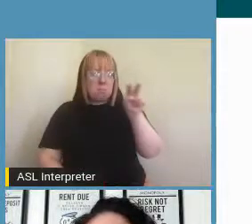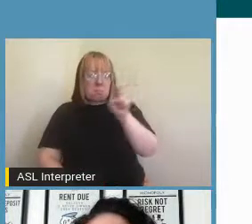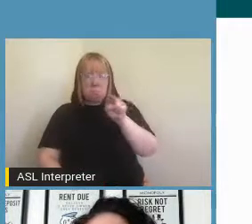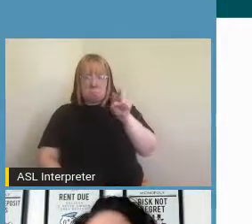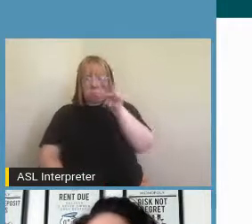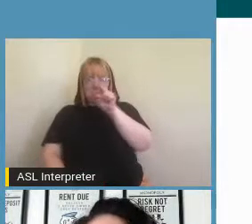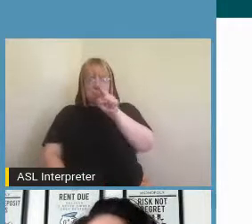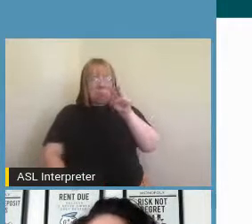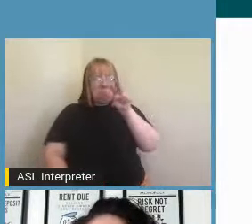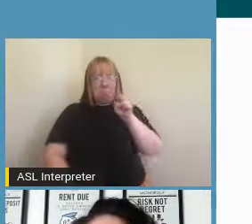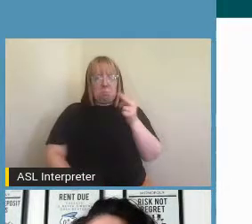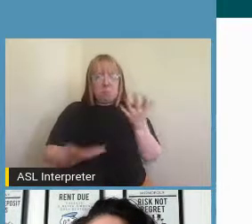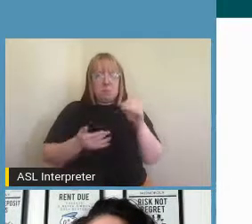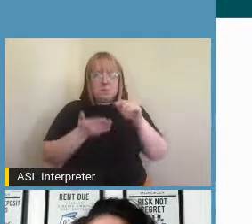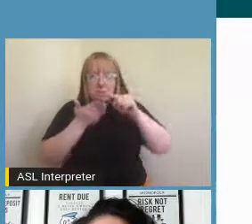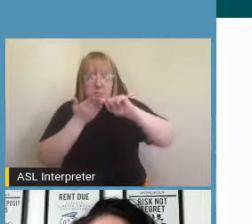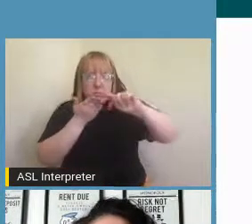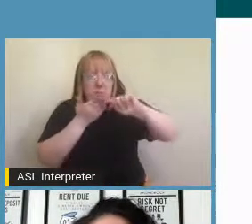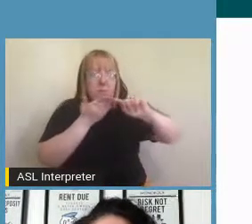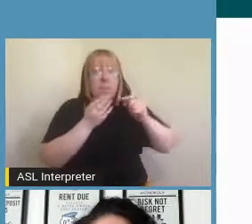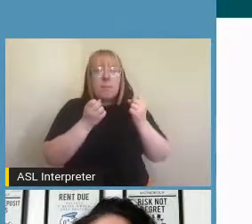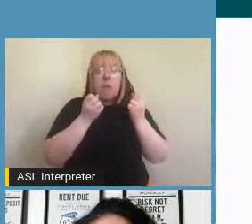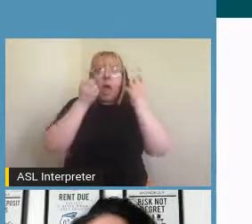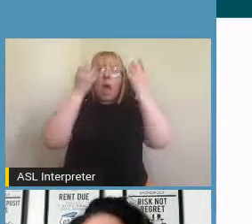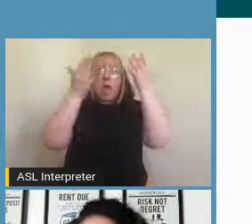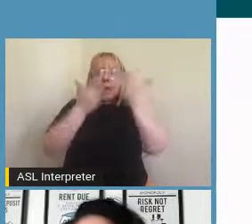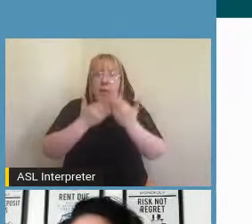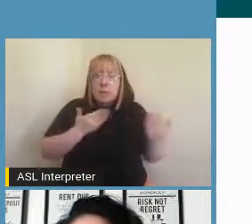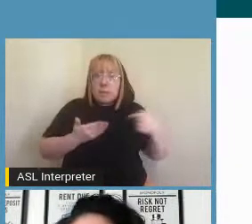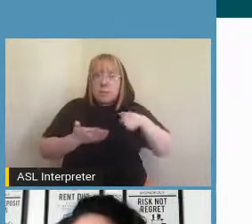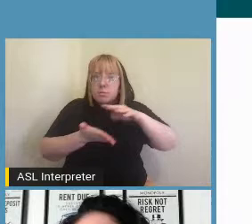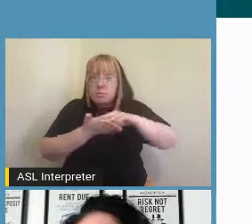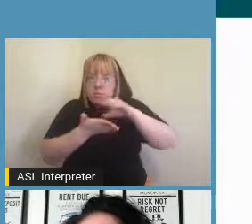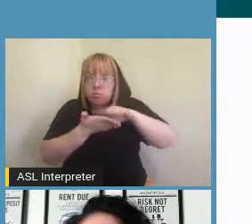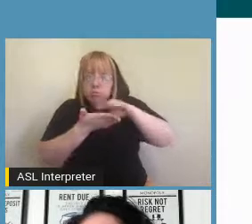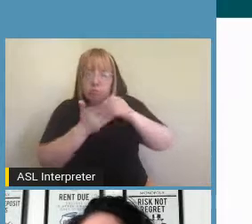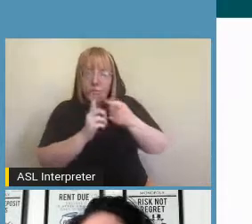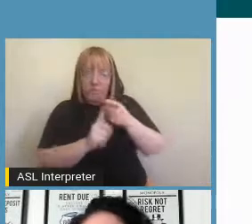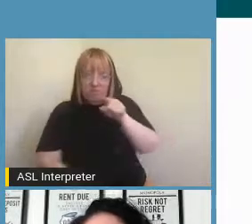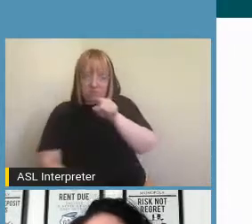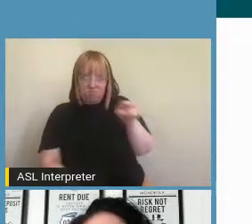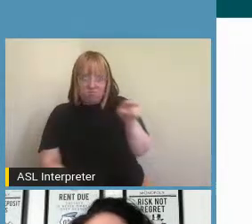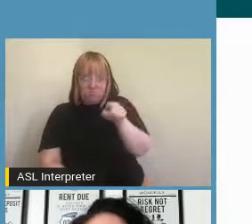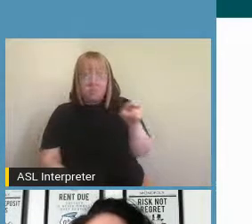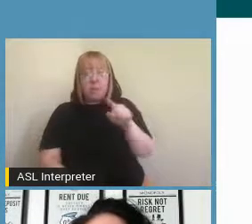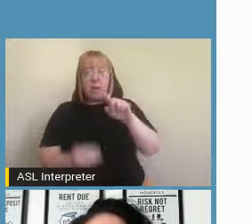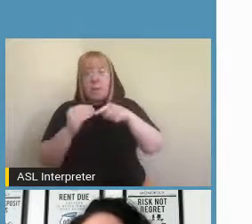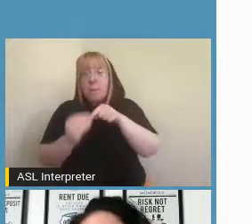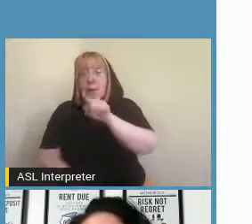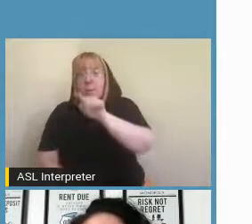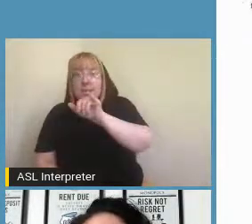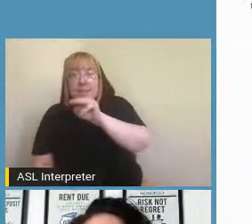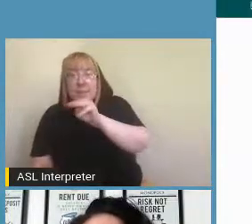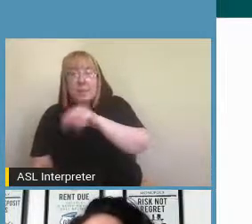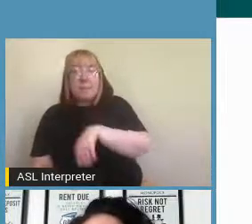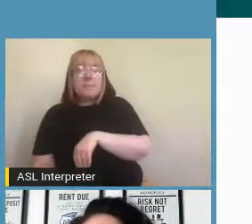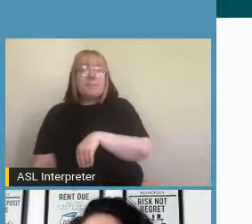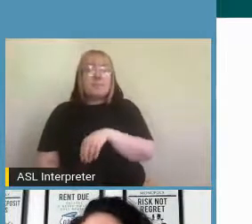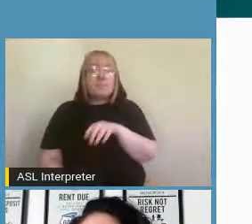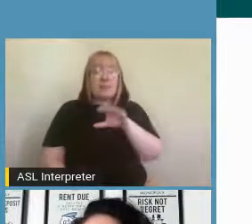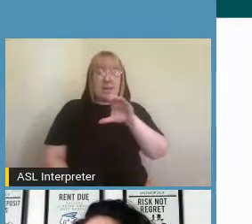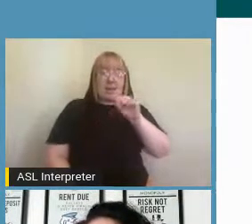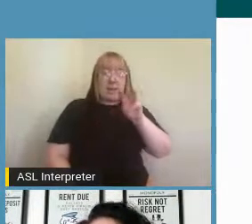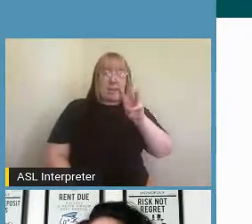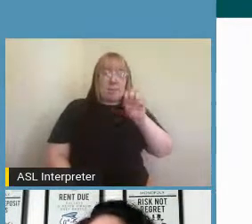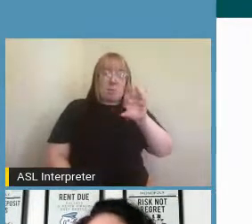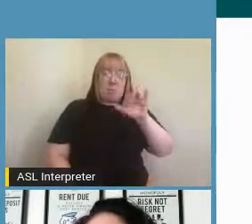And among many other things that I came to learn about Cowboy Tim and about the cowboy culture